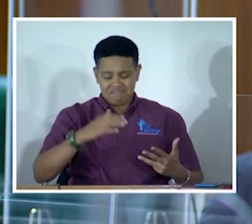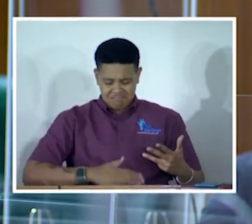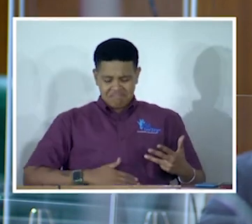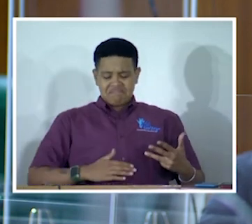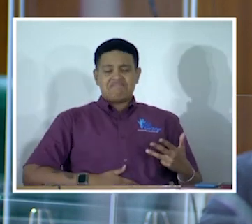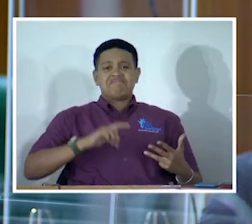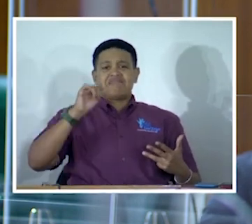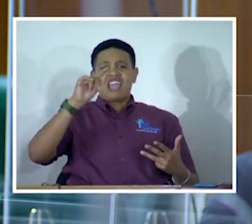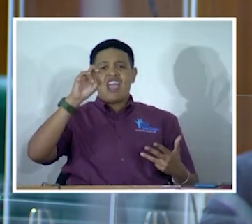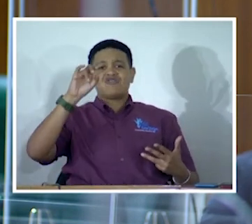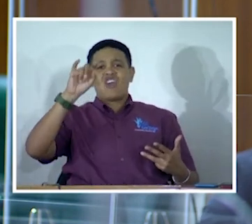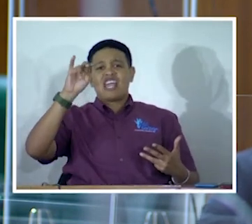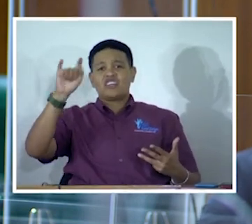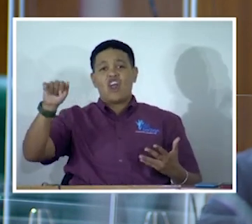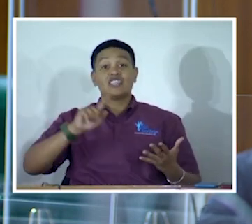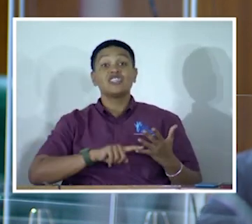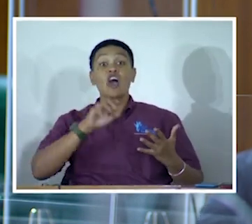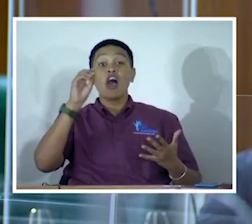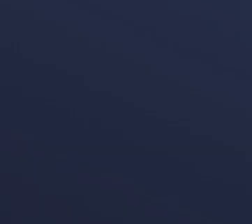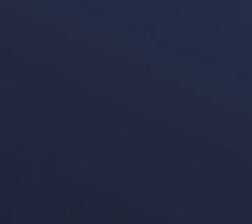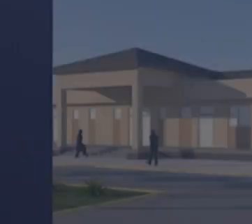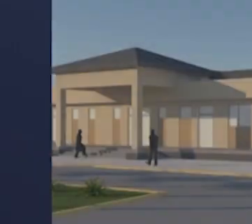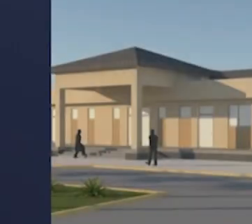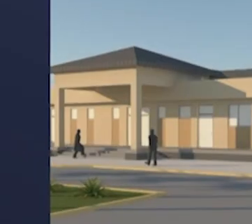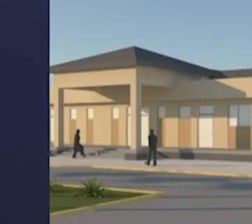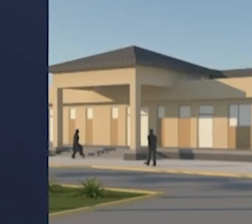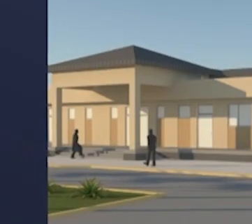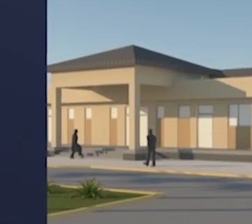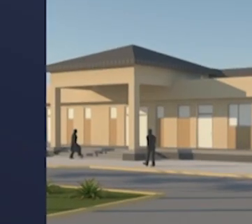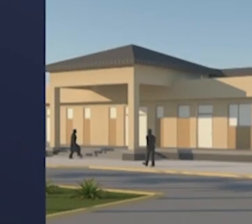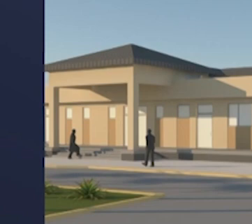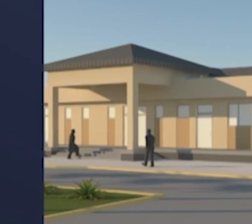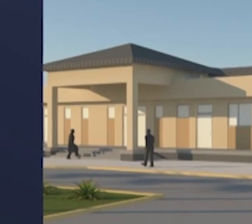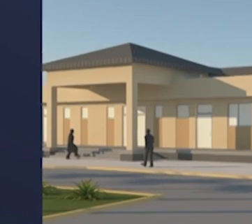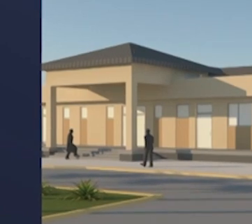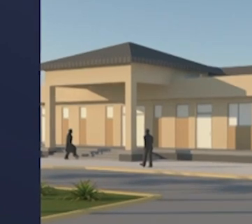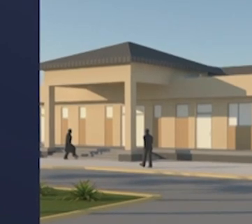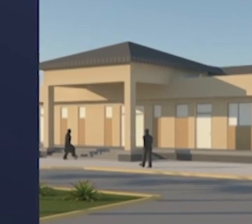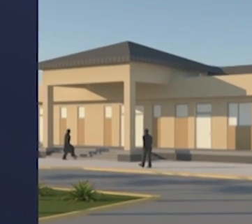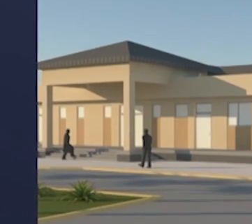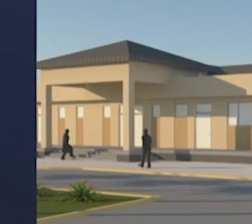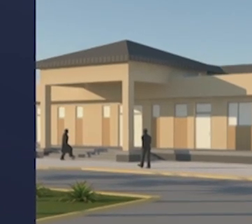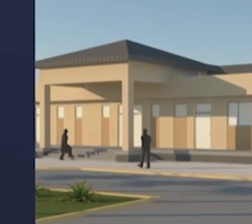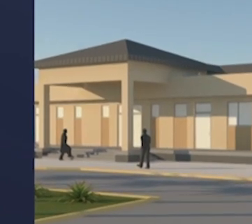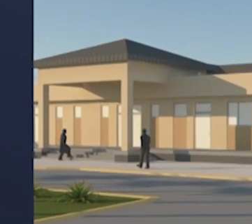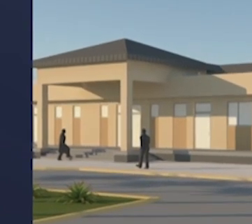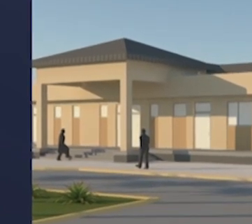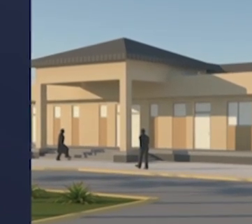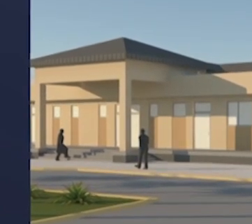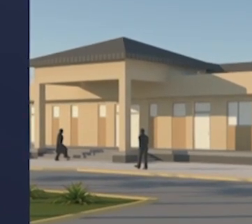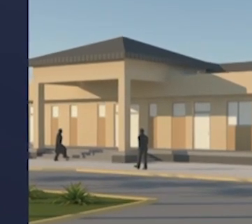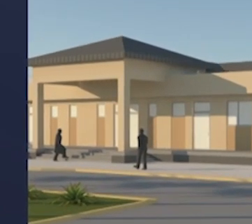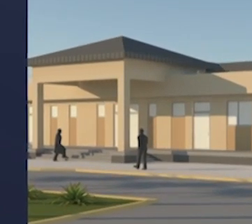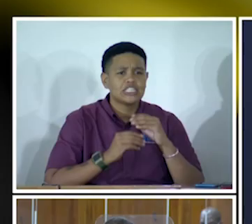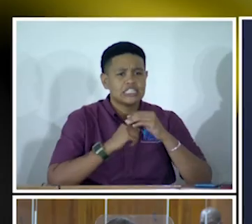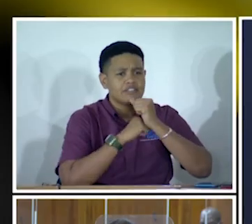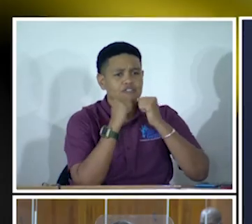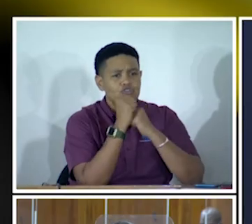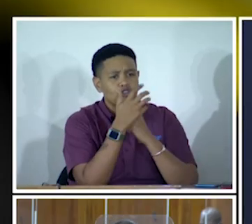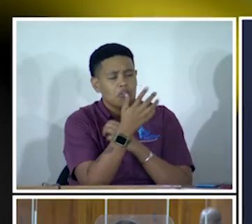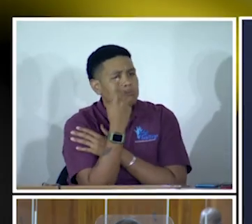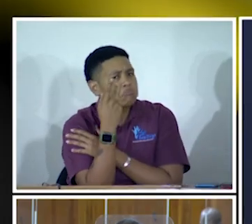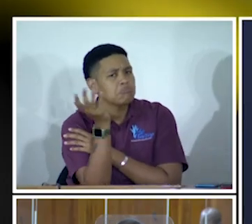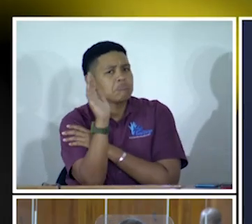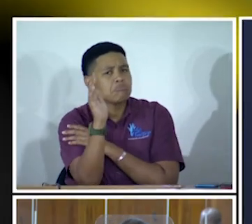gastroenterology, ophthalmology, and psychiatry. Design for the St. Anne's Bay Hospital upgrading is to be unveiled in short order. The